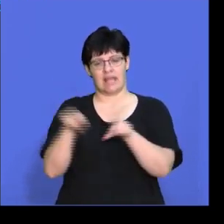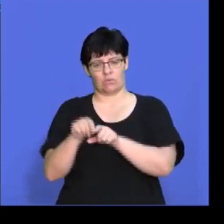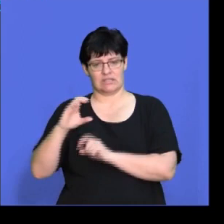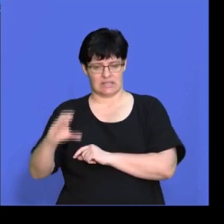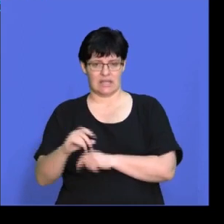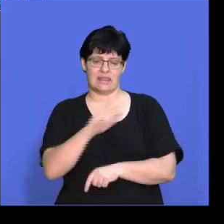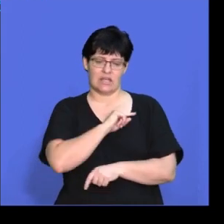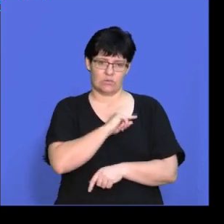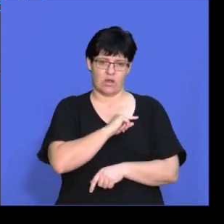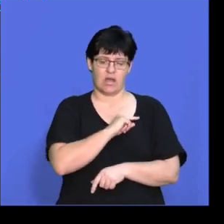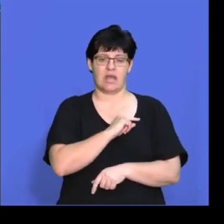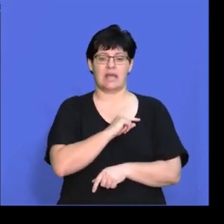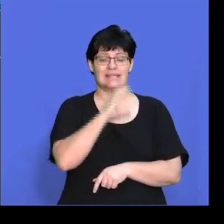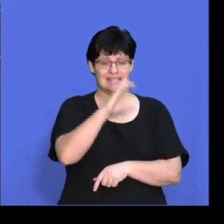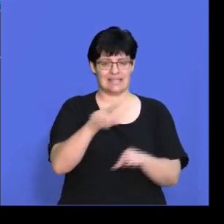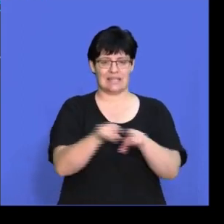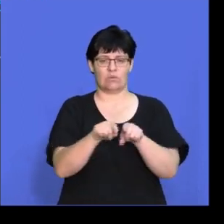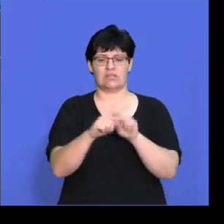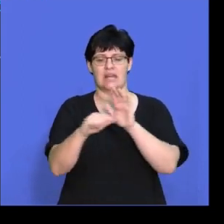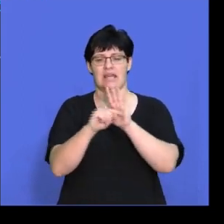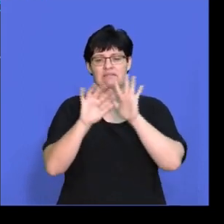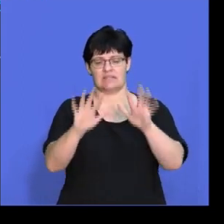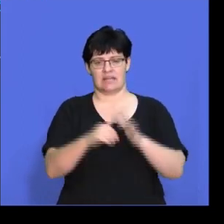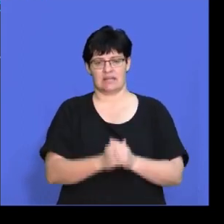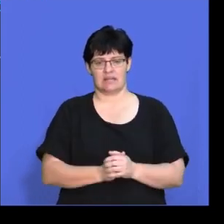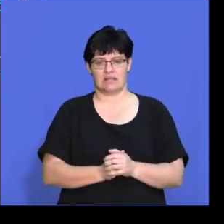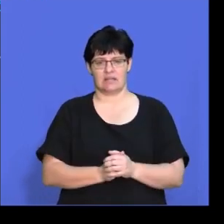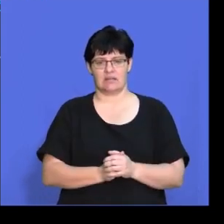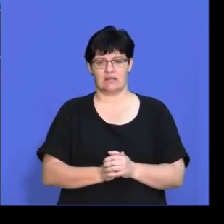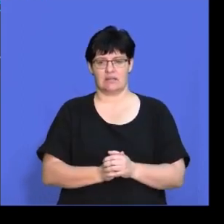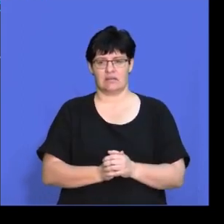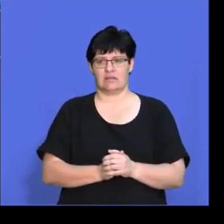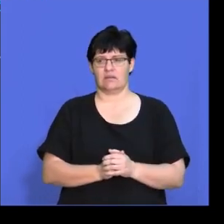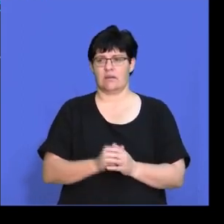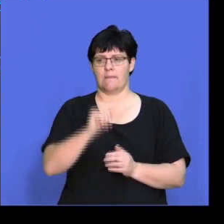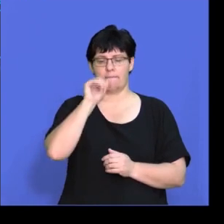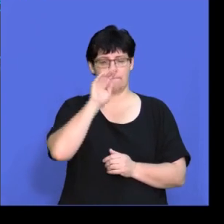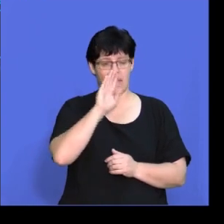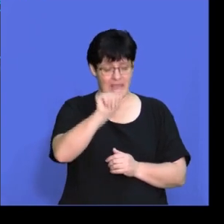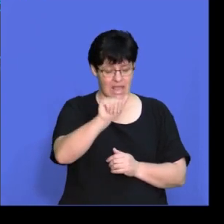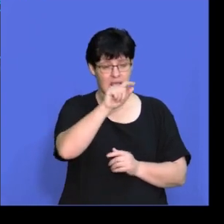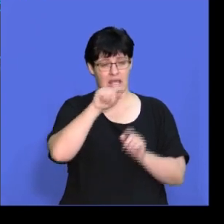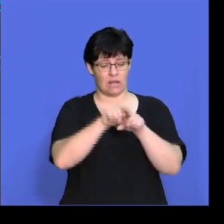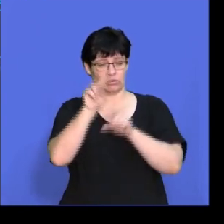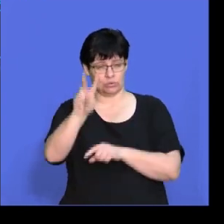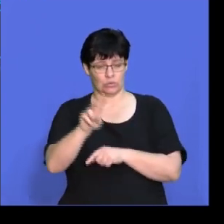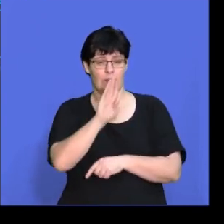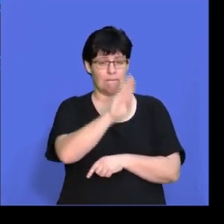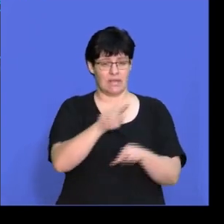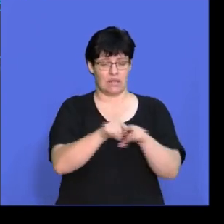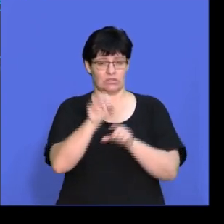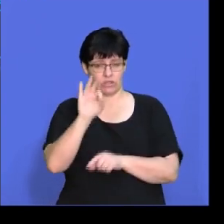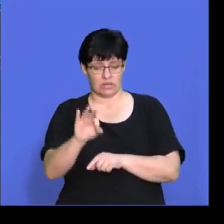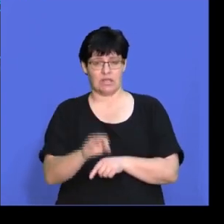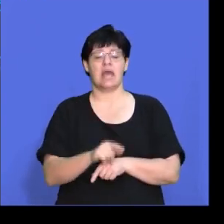Therefore, c is equal to negative 10. Okay, so I've now showed that a is equal to 2, b is equal to 3, and c